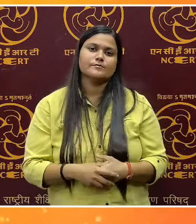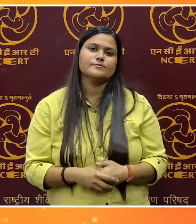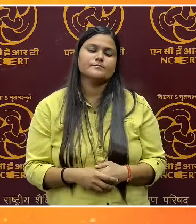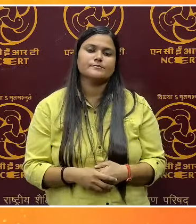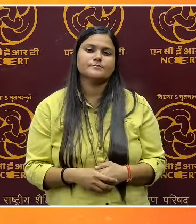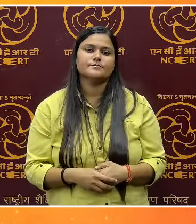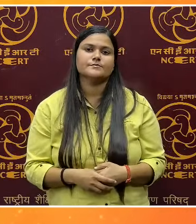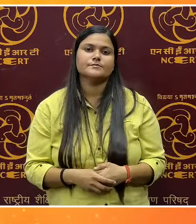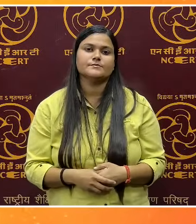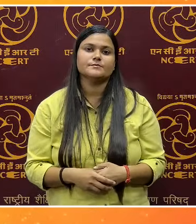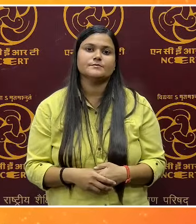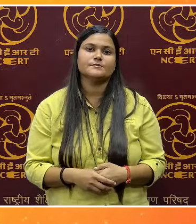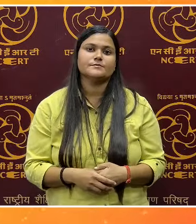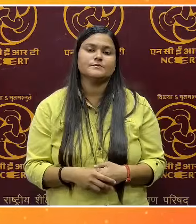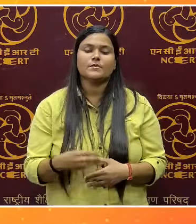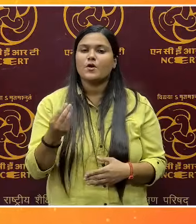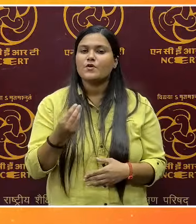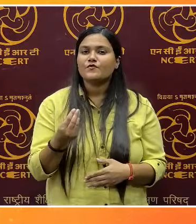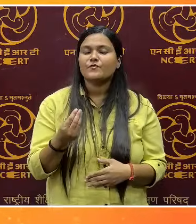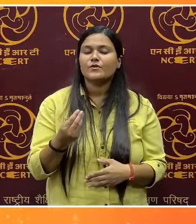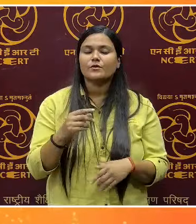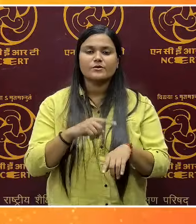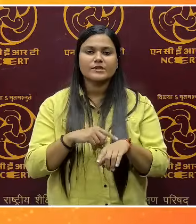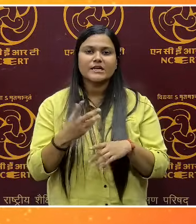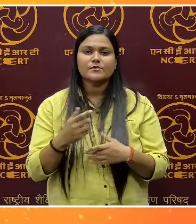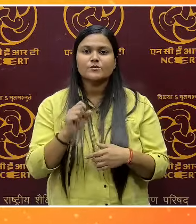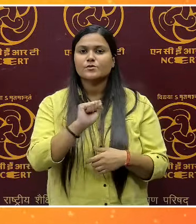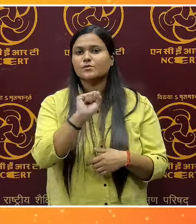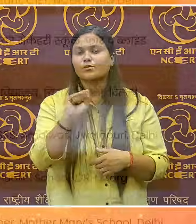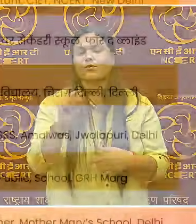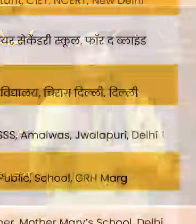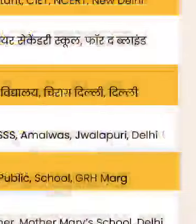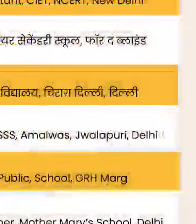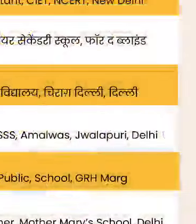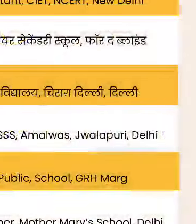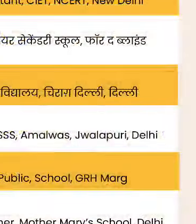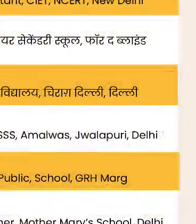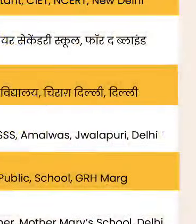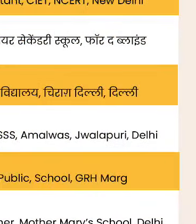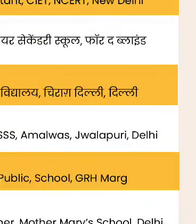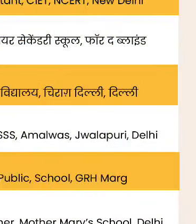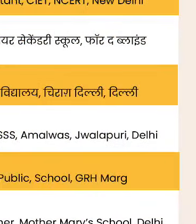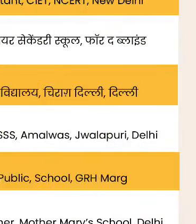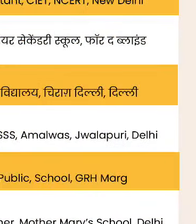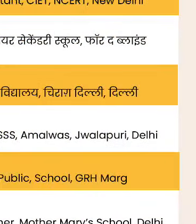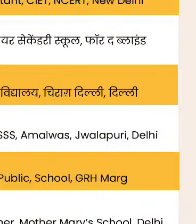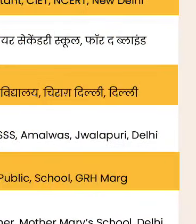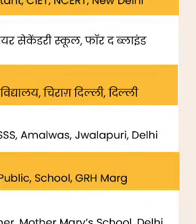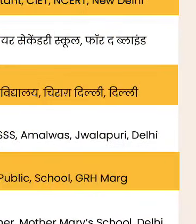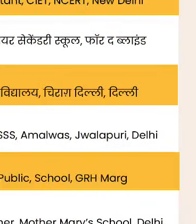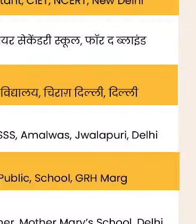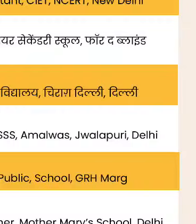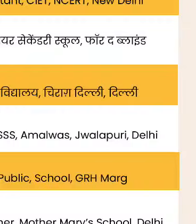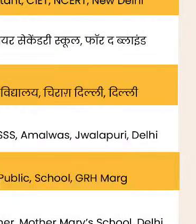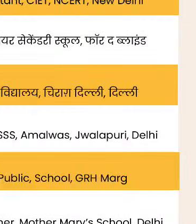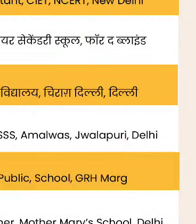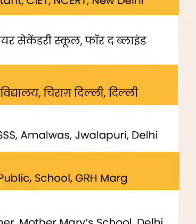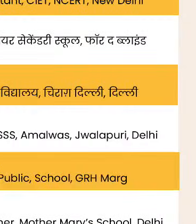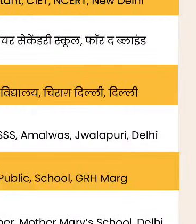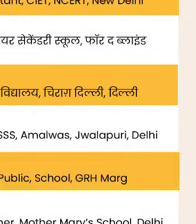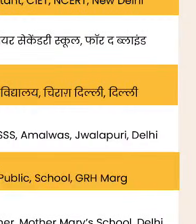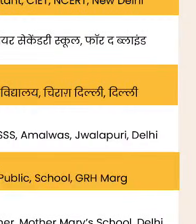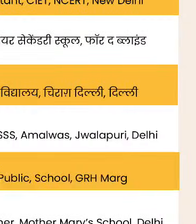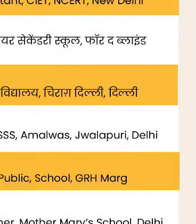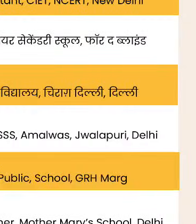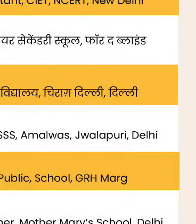there. And within a few minutes, you can also watch our next program on online training program in the Hindi